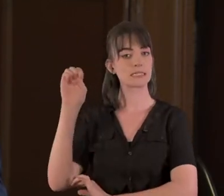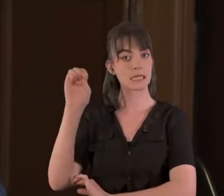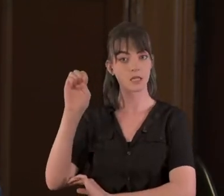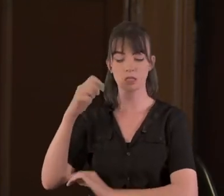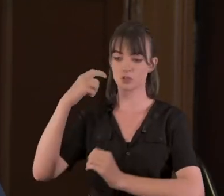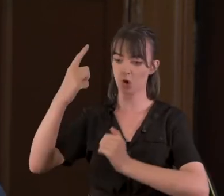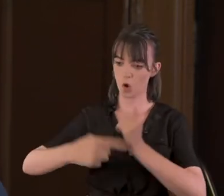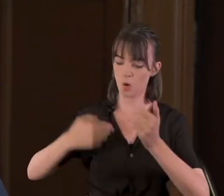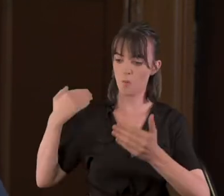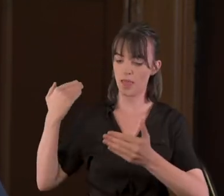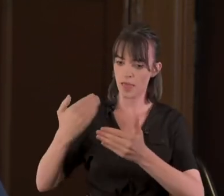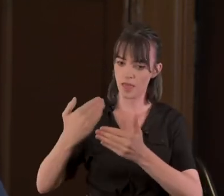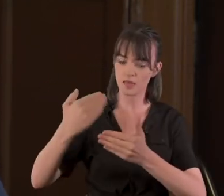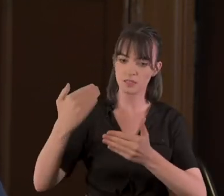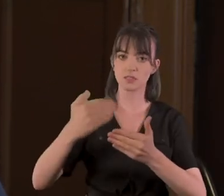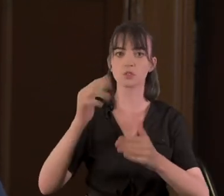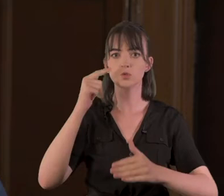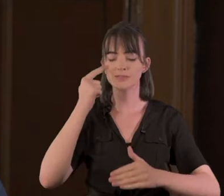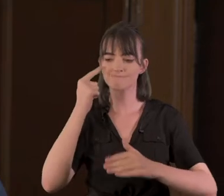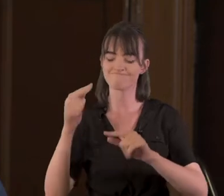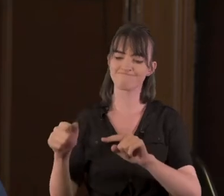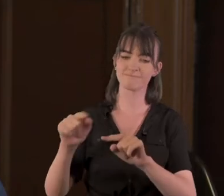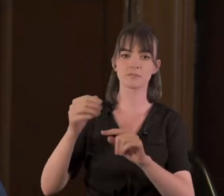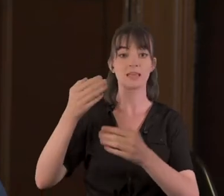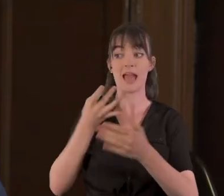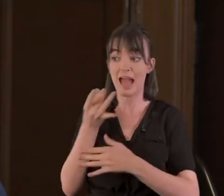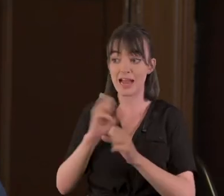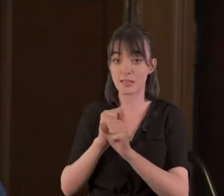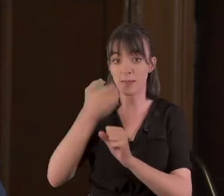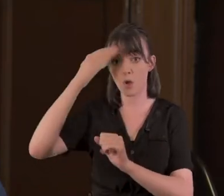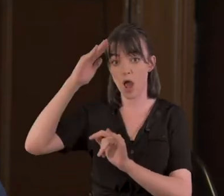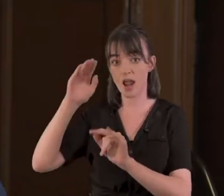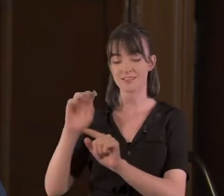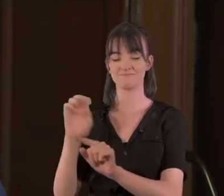consistently approached these Irish questions with